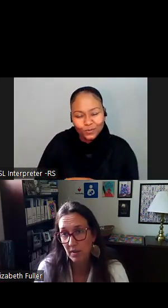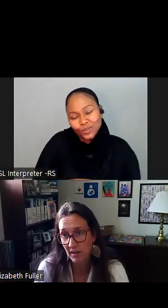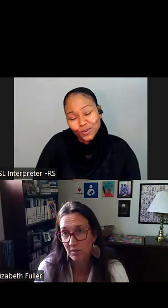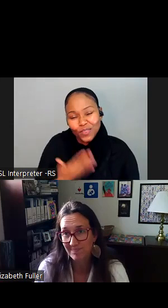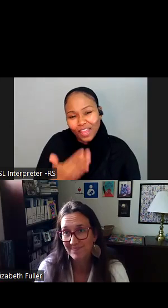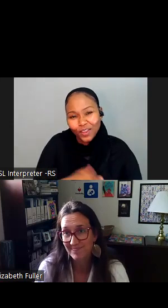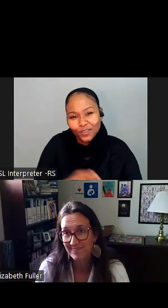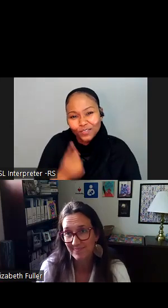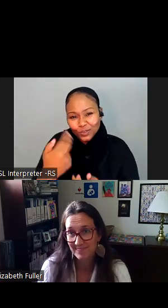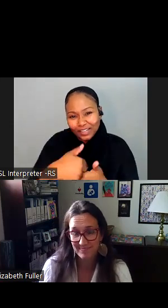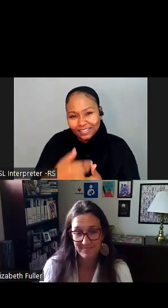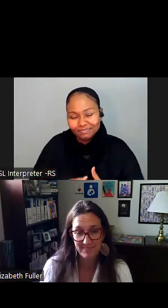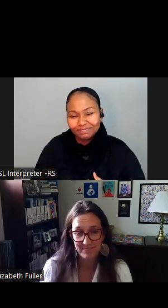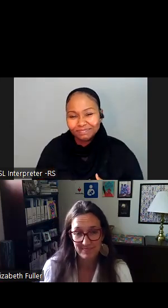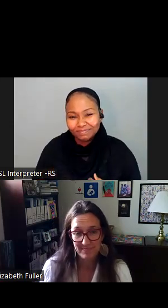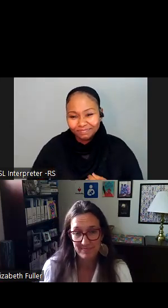for being here.